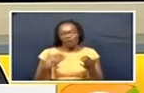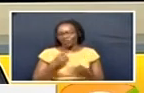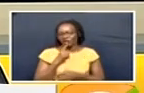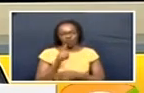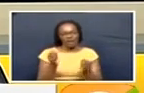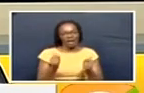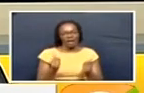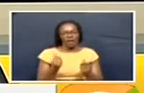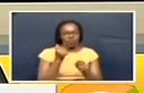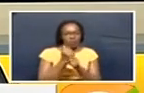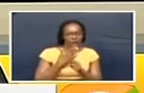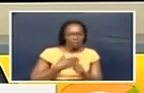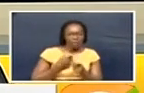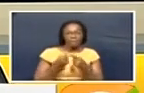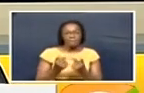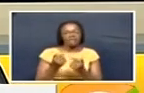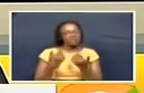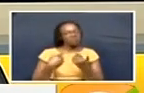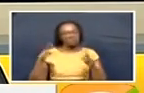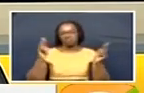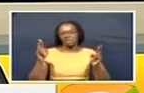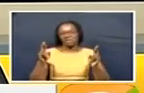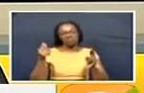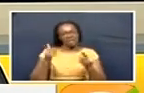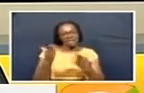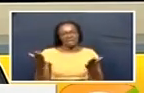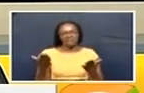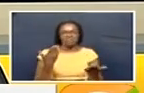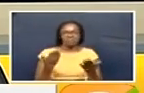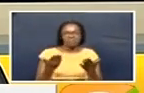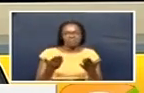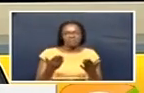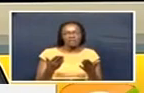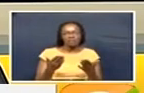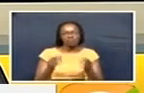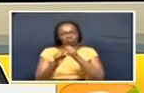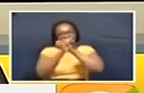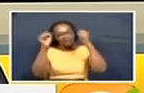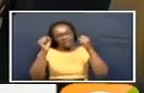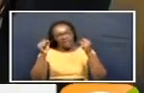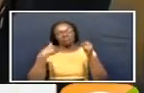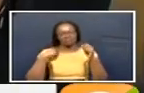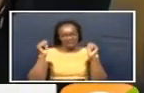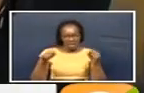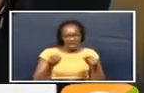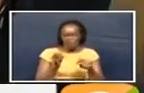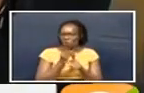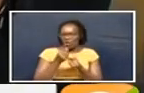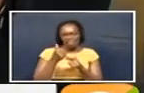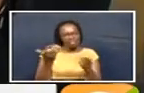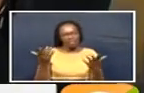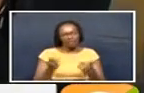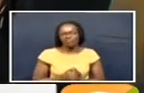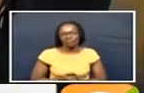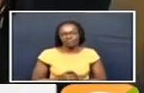career takes, but I'm open to whatever, be it the highest office in the land, I don't know at some point. Do you still practice law here locally? No, I don't. Okay.